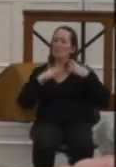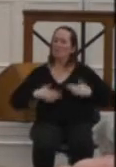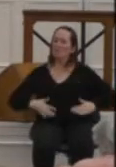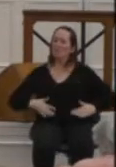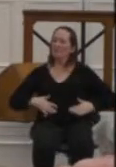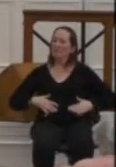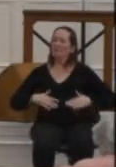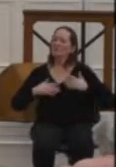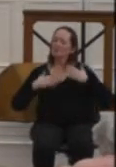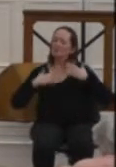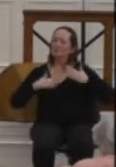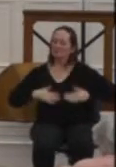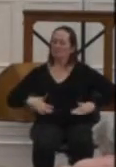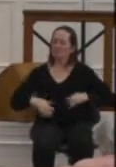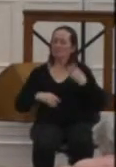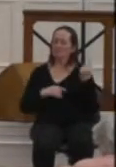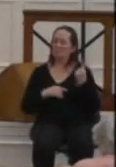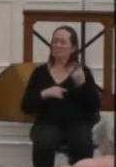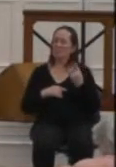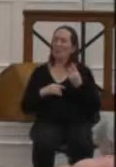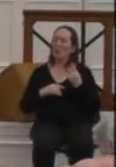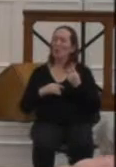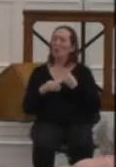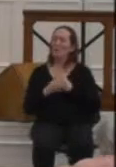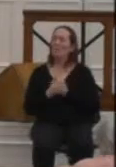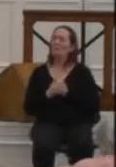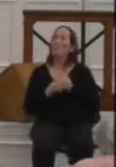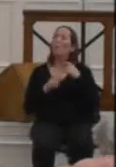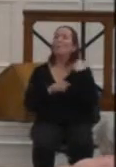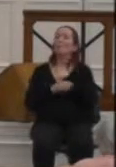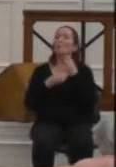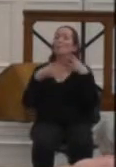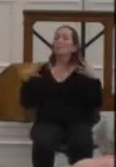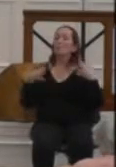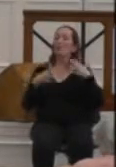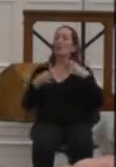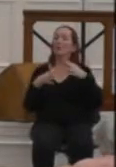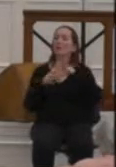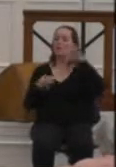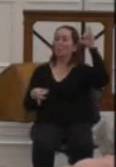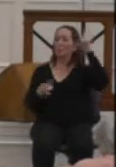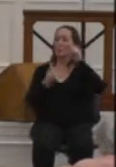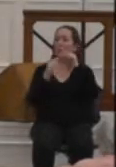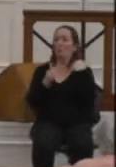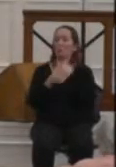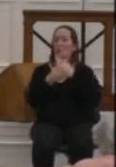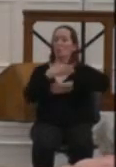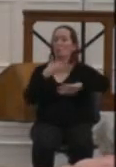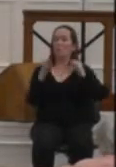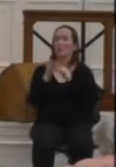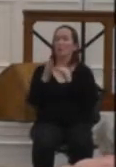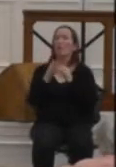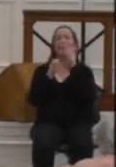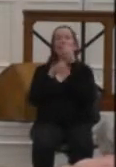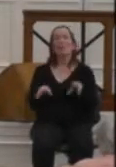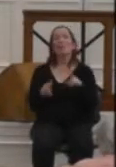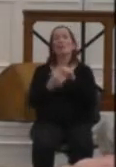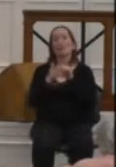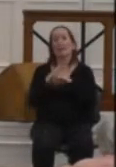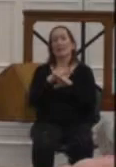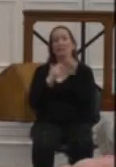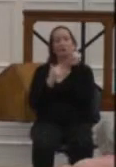spirit. We are without the Spirit until we are born again. We lost that in the garden.